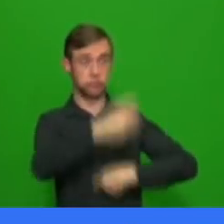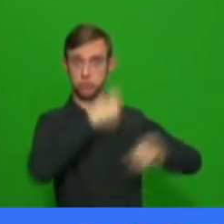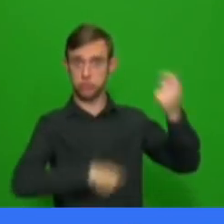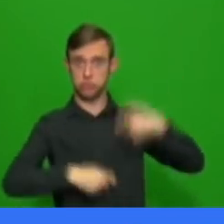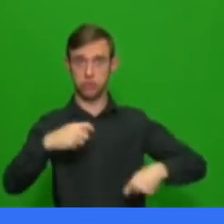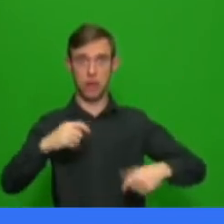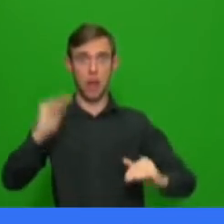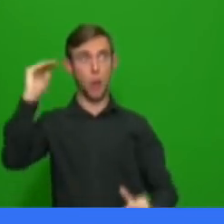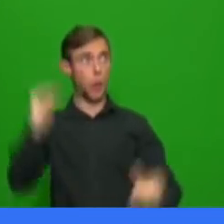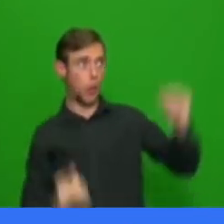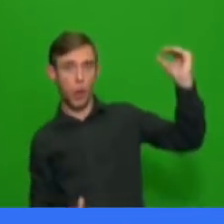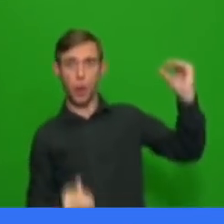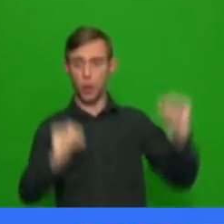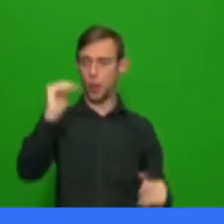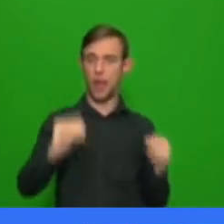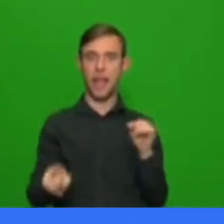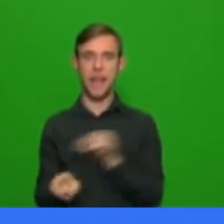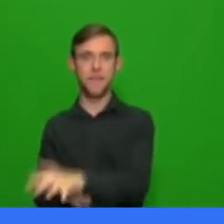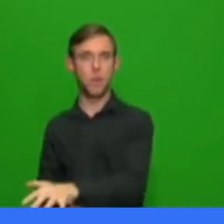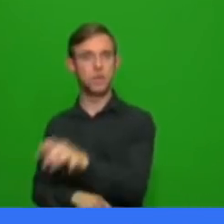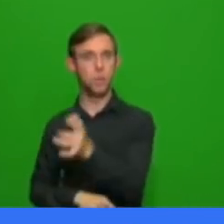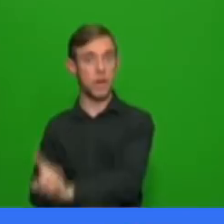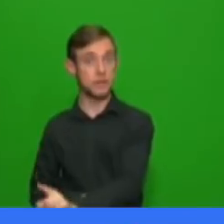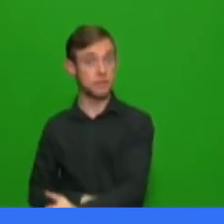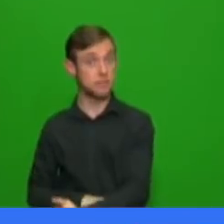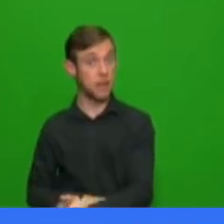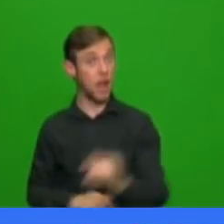between appreciation and depreciation of the rand?